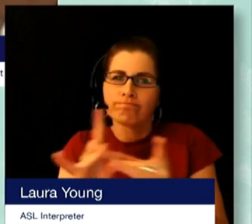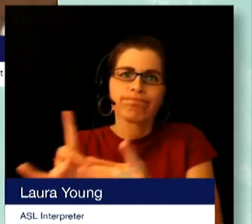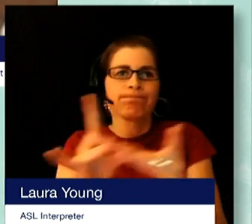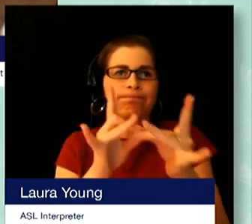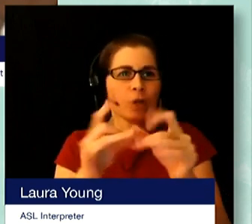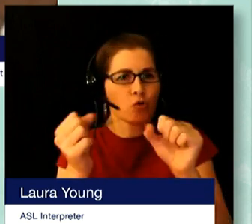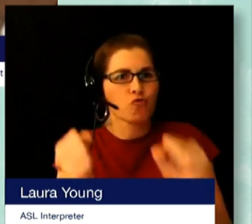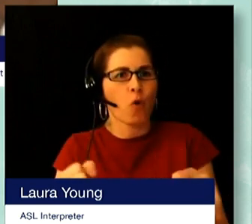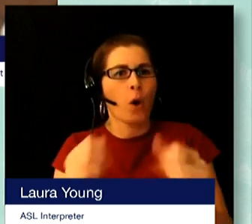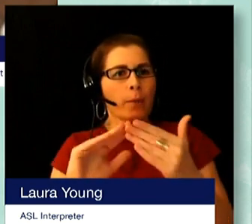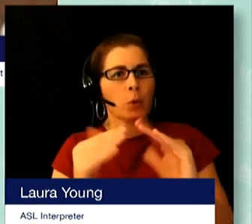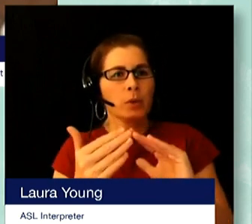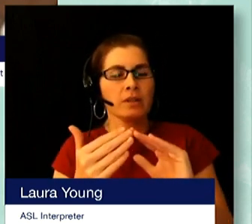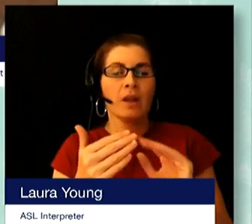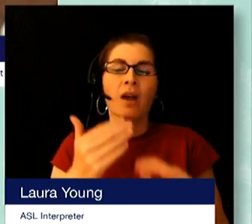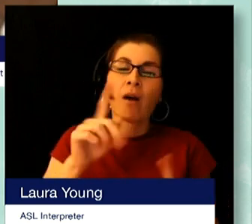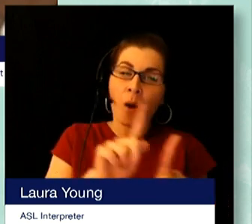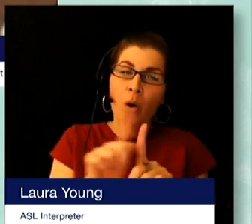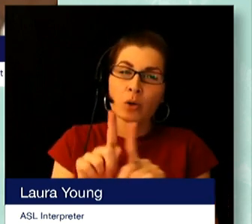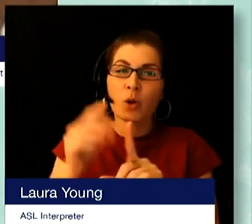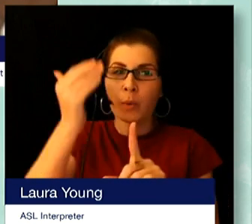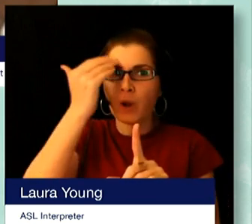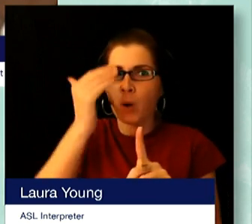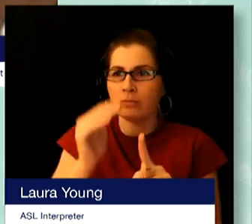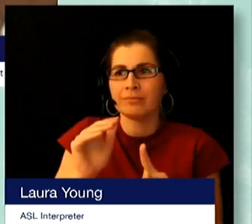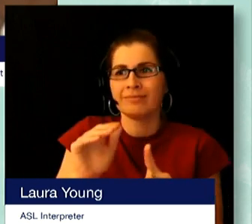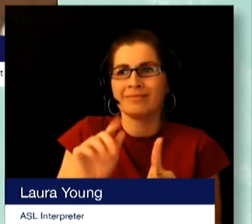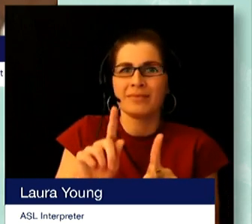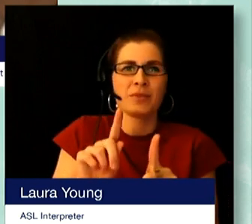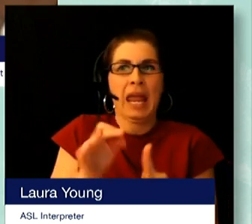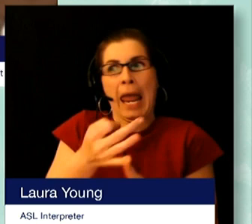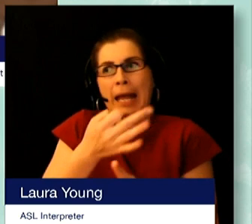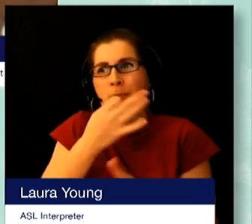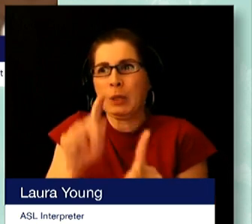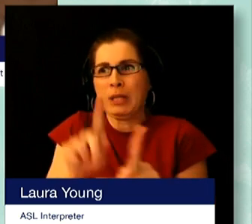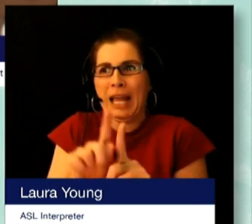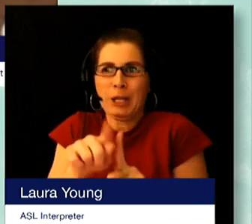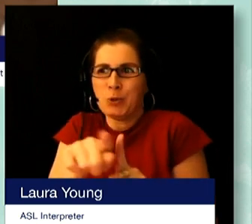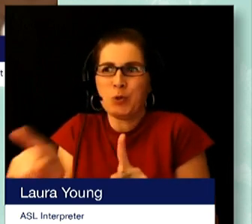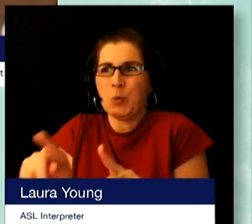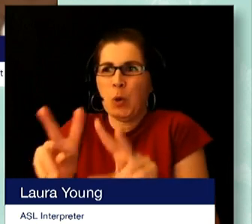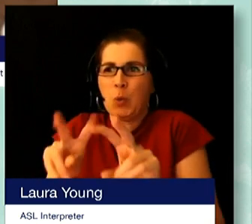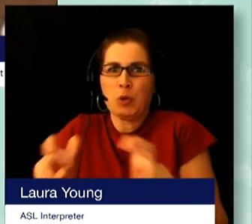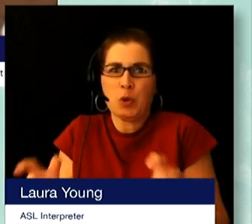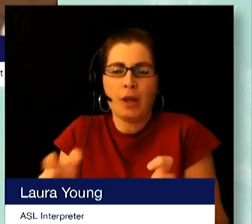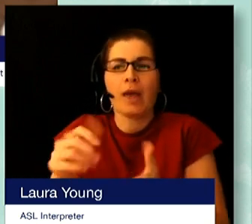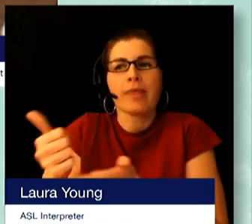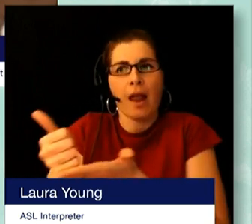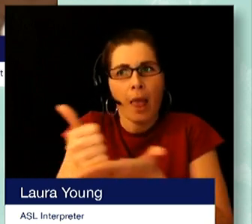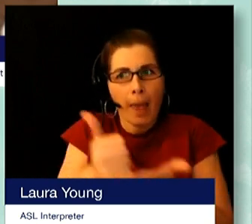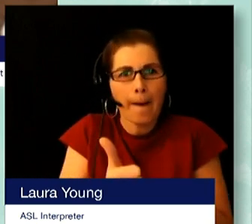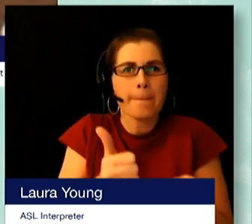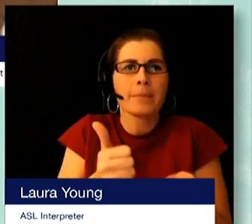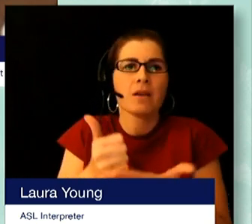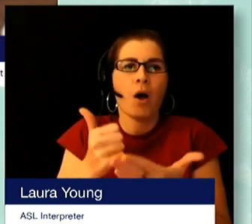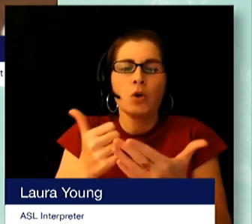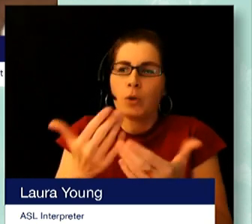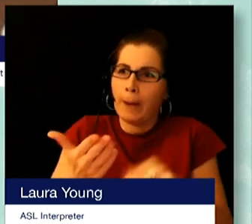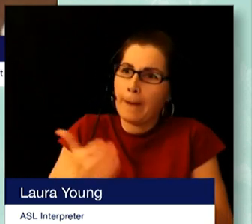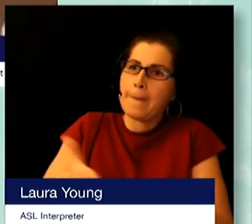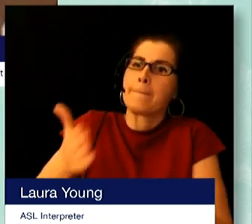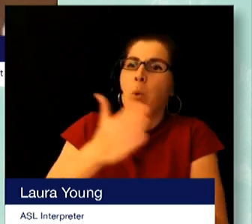know from the research of experts like you that decarceration actually helps improve public safety, right? It can strengthen families and